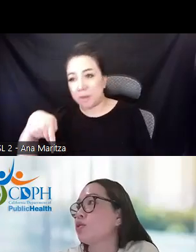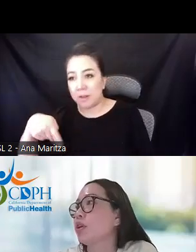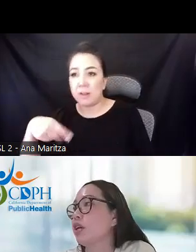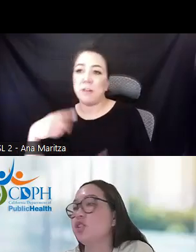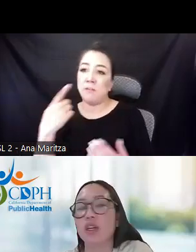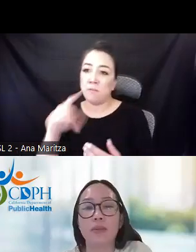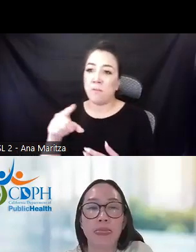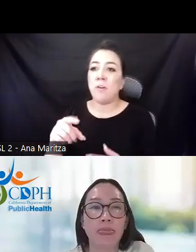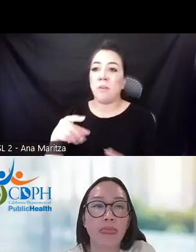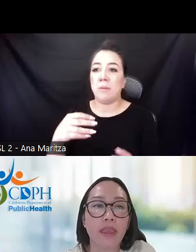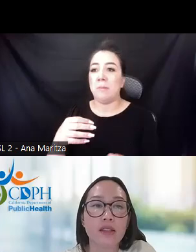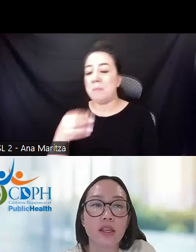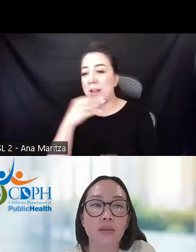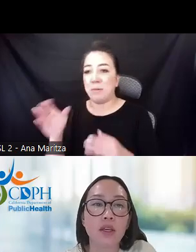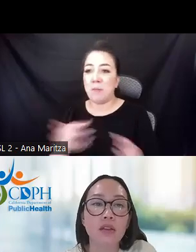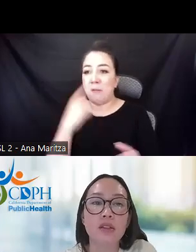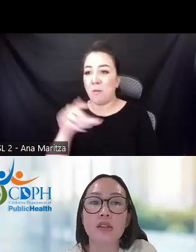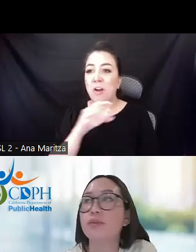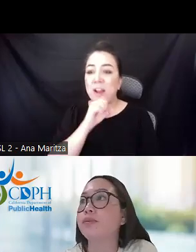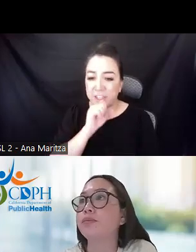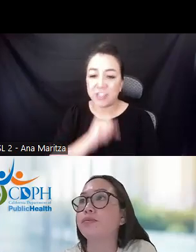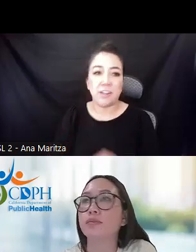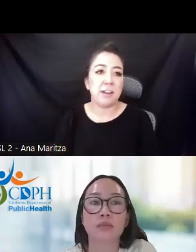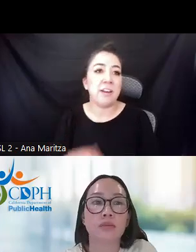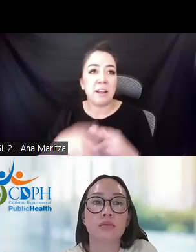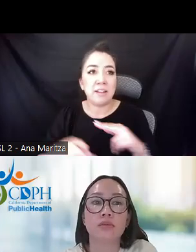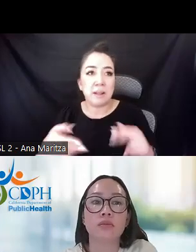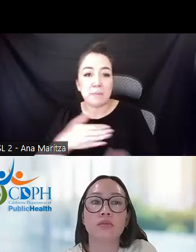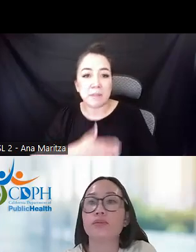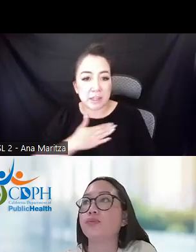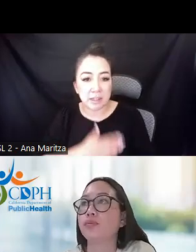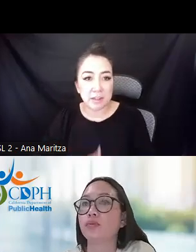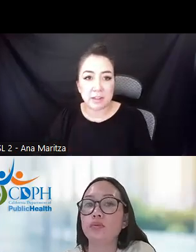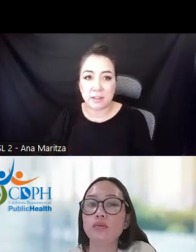the Master Plan for Aging. Next slide, please.